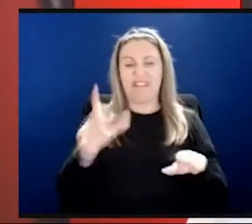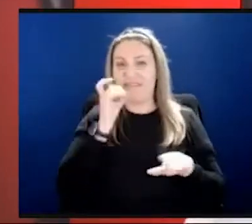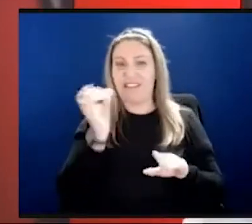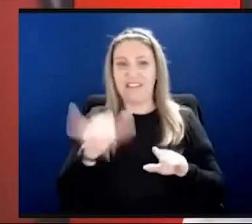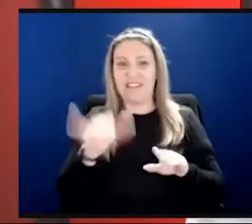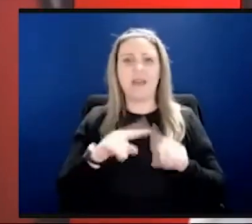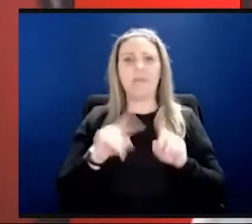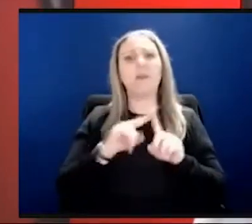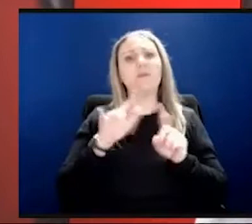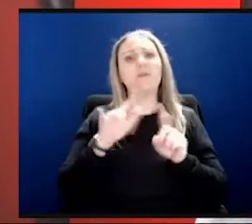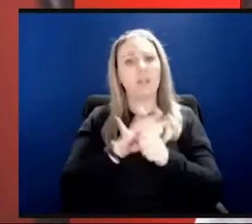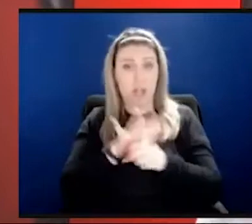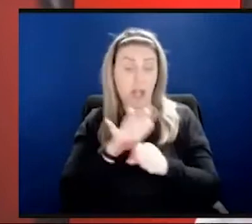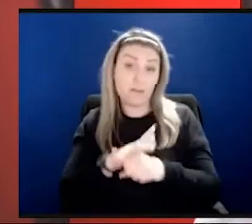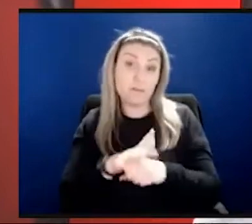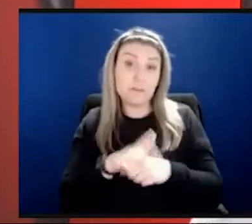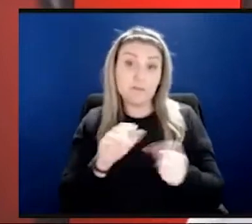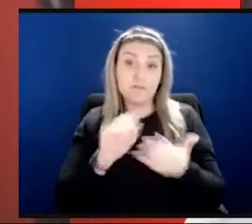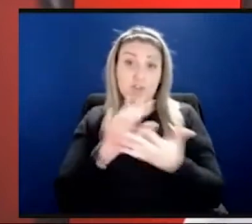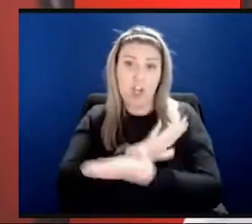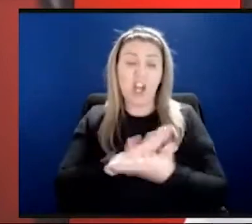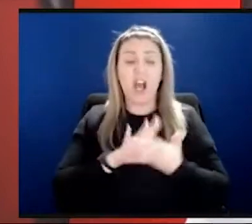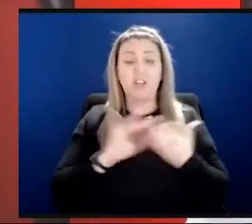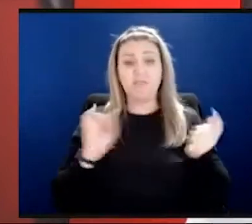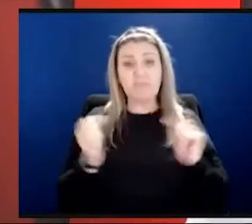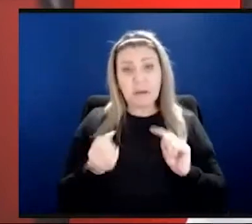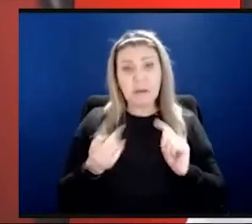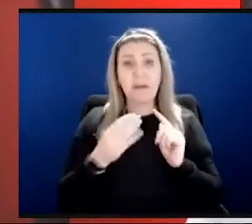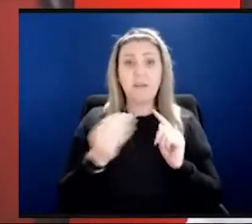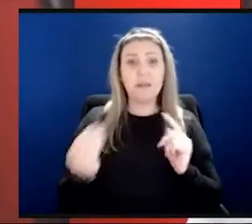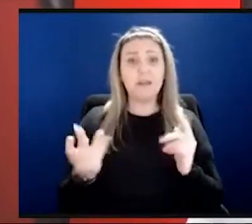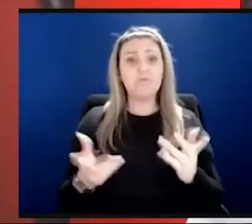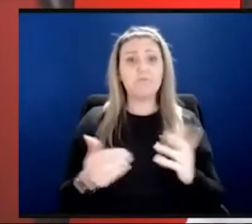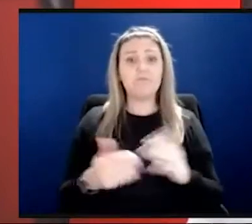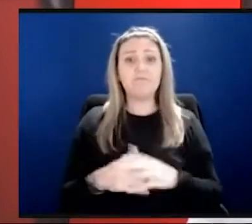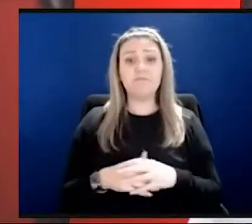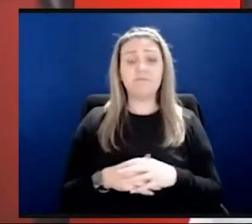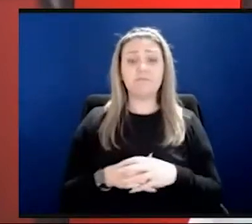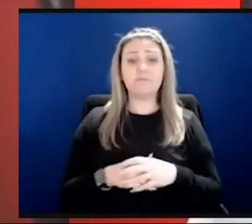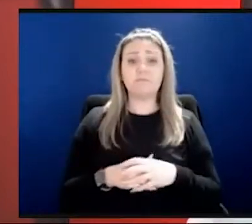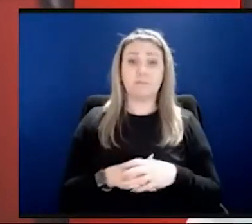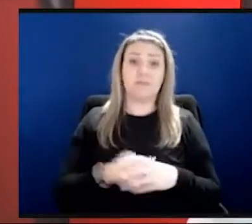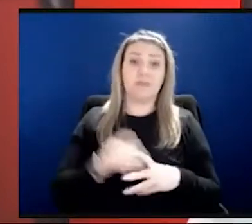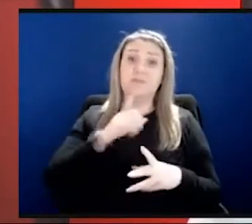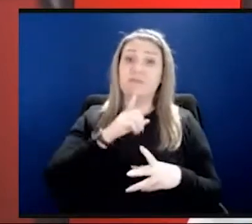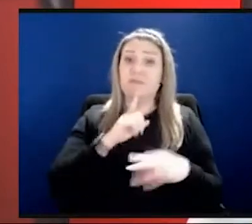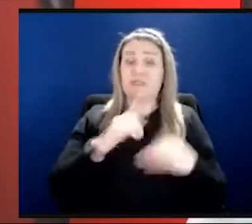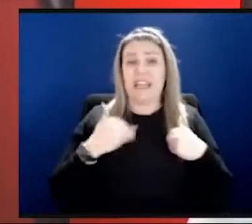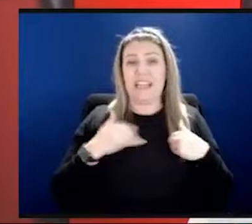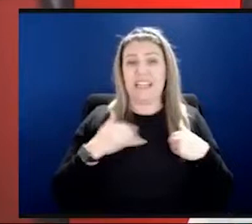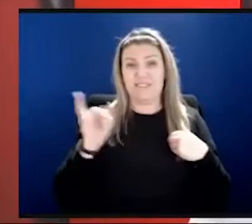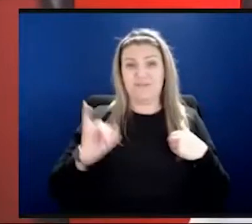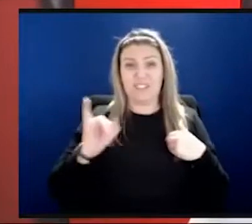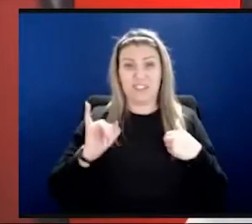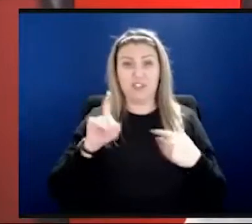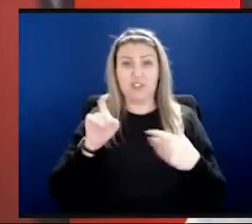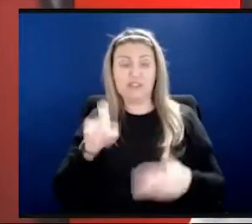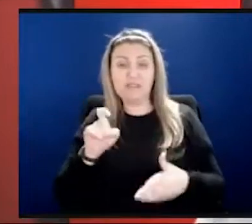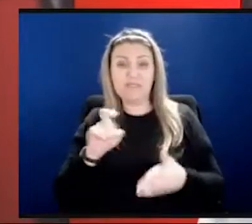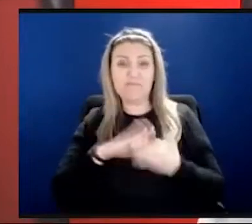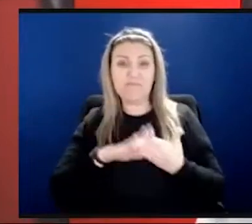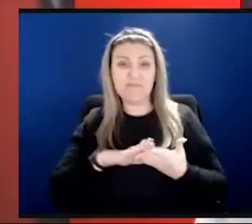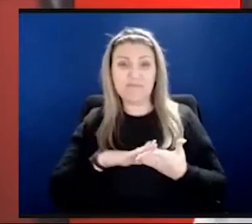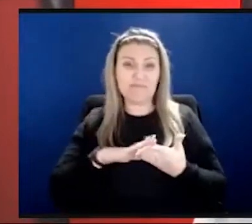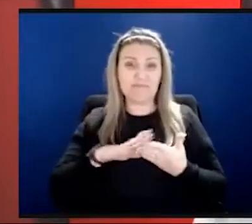him discomfort and ultimately had a little bit of an infection that we had to deal with and things like this. Problems that are